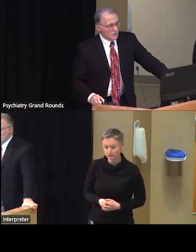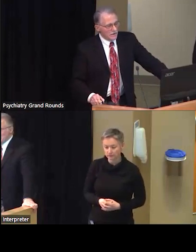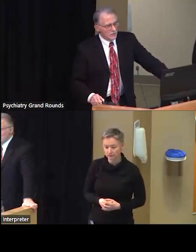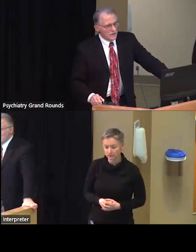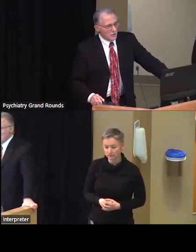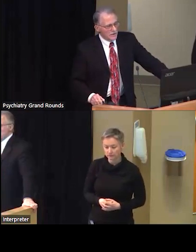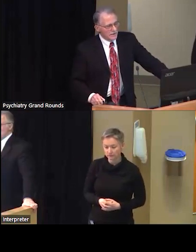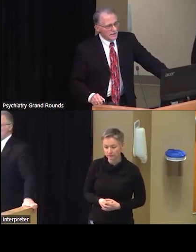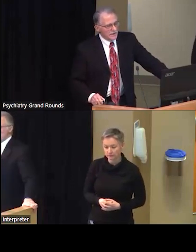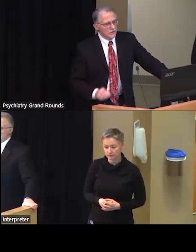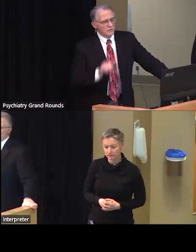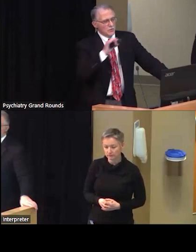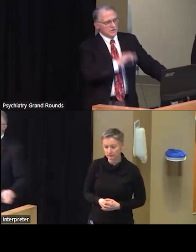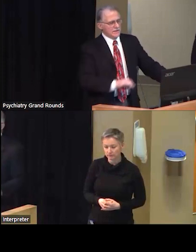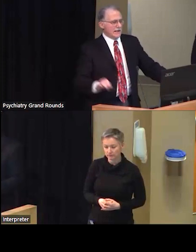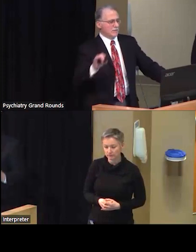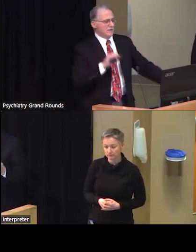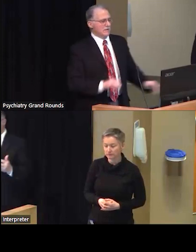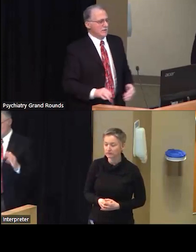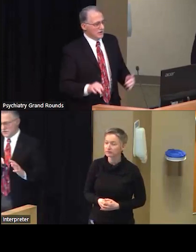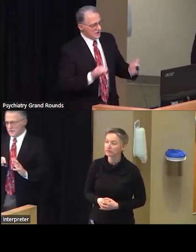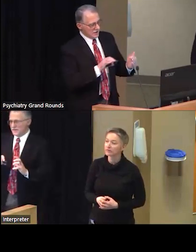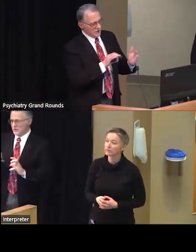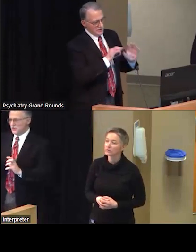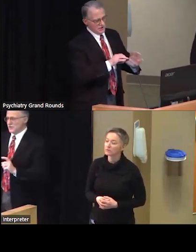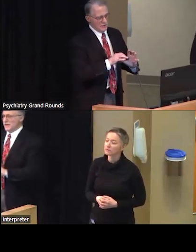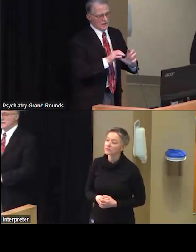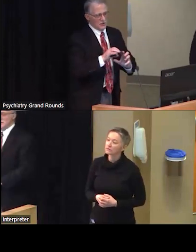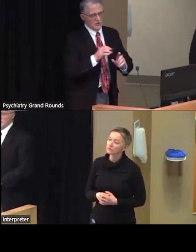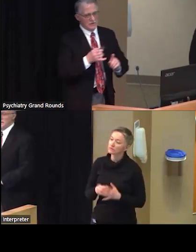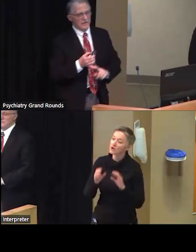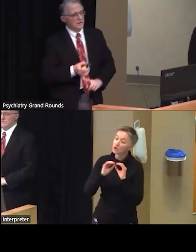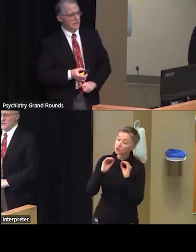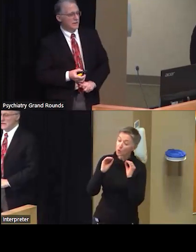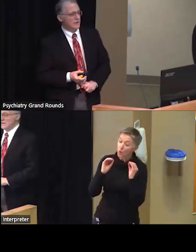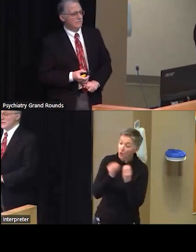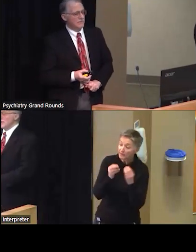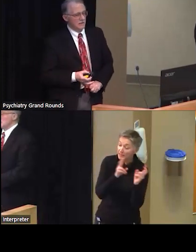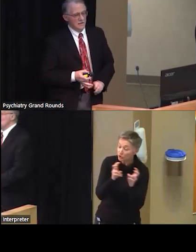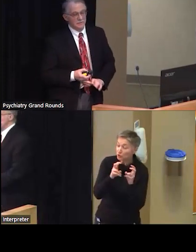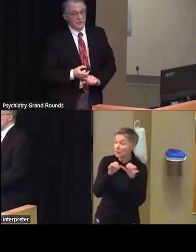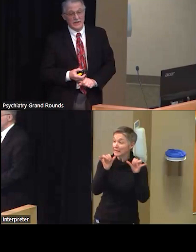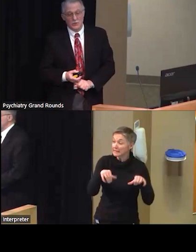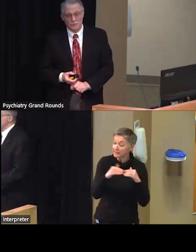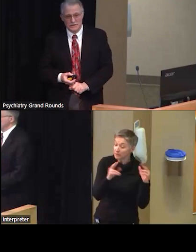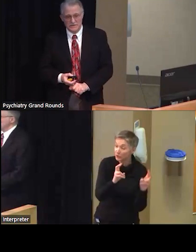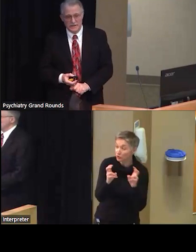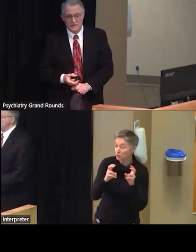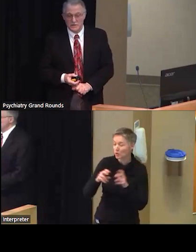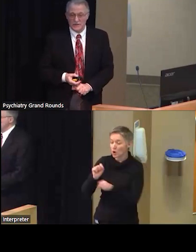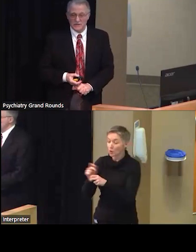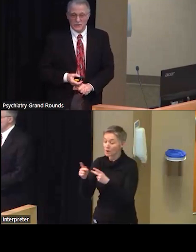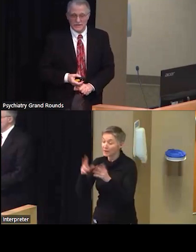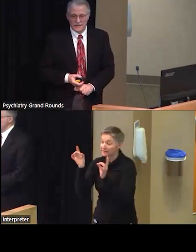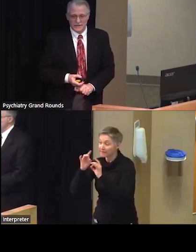So what do we know in the area, what's in common? The organizational systemic issues in medical error, burnout, workplace